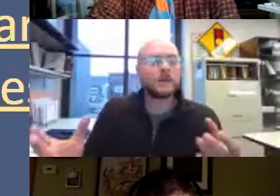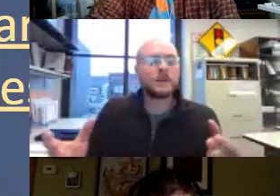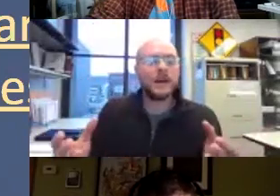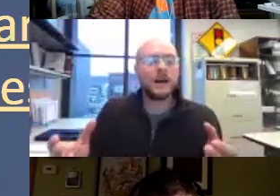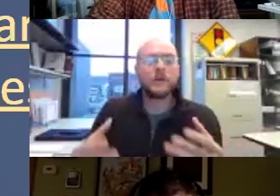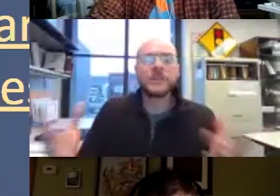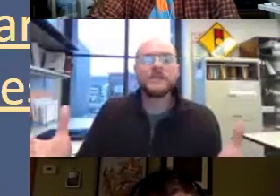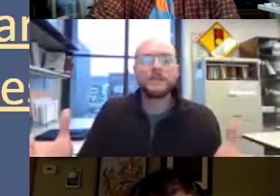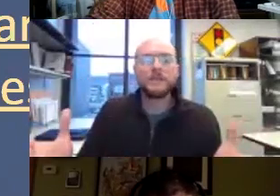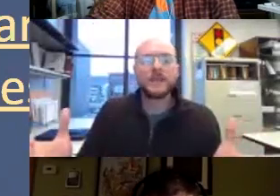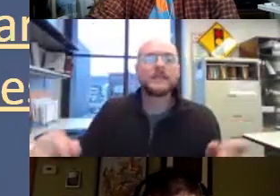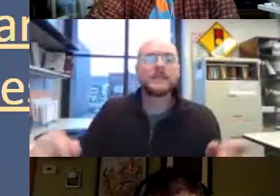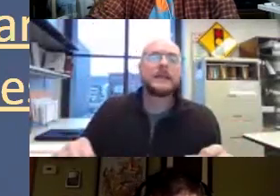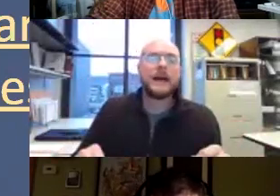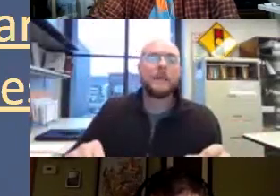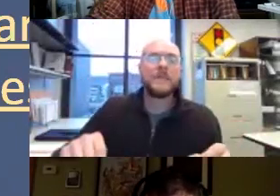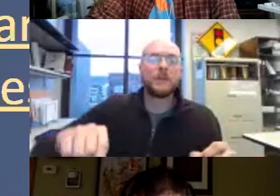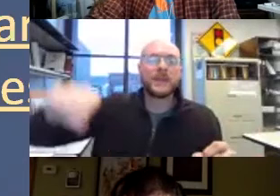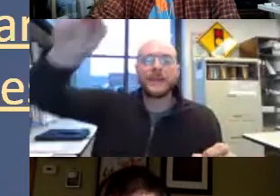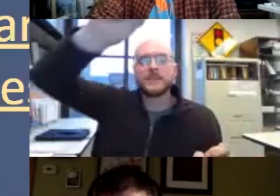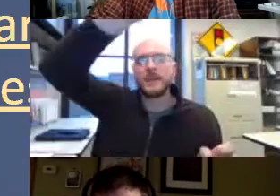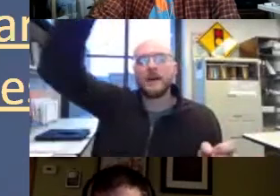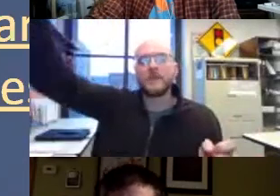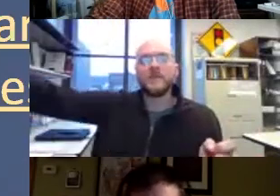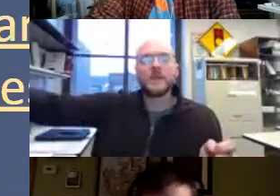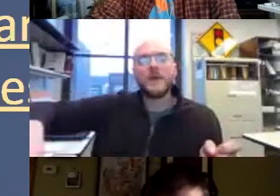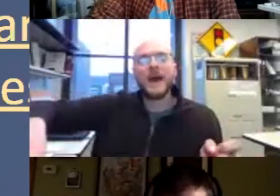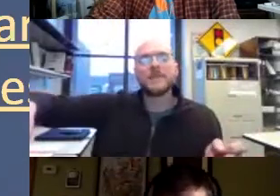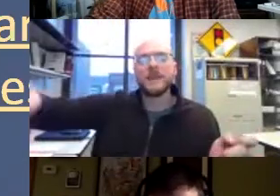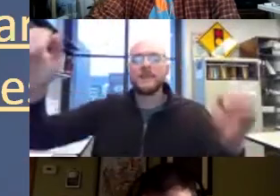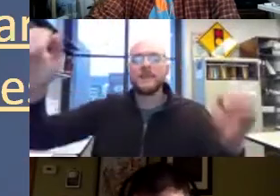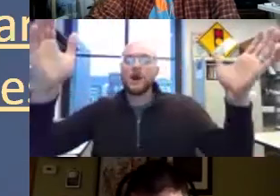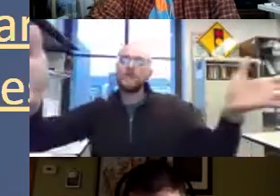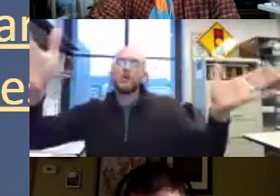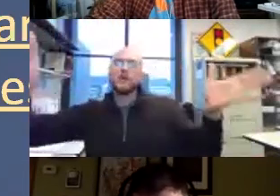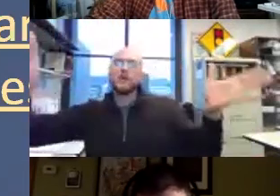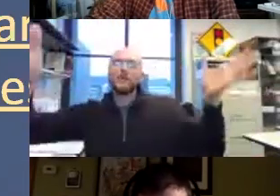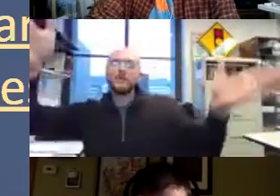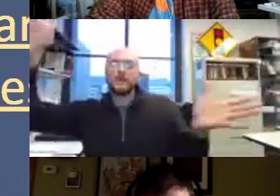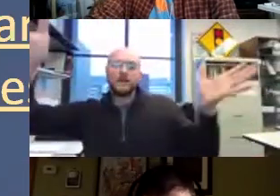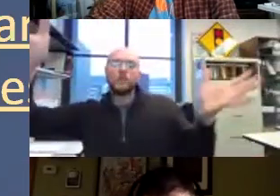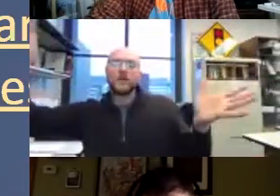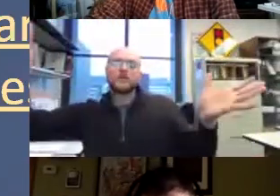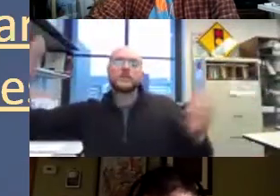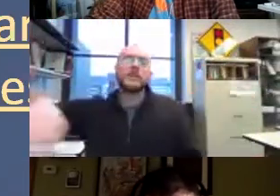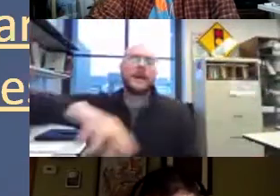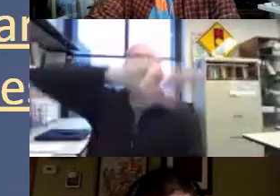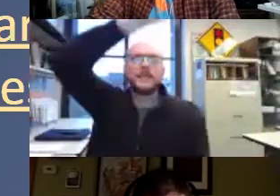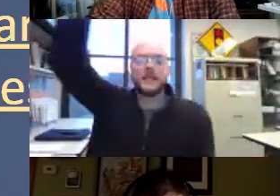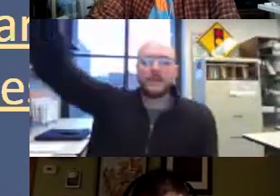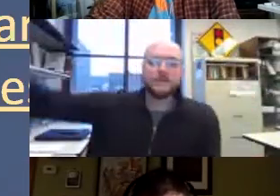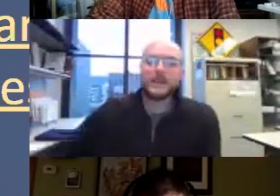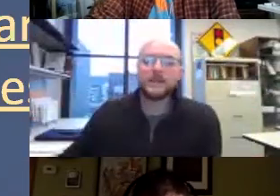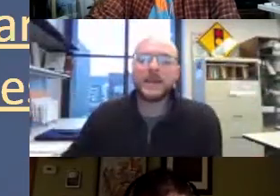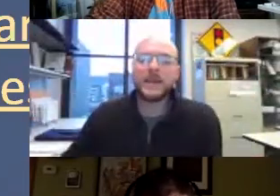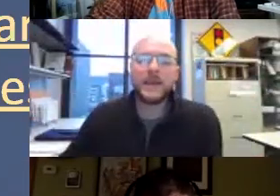what's called auto turn templates that look at the vehicle path and the envelope of wheels as